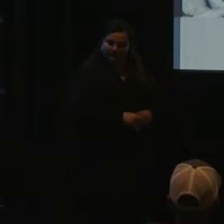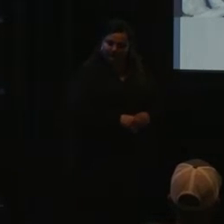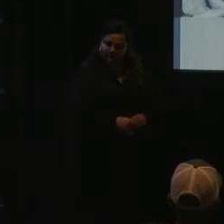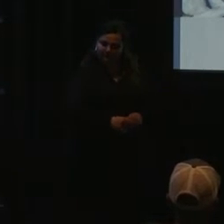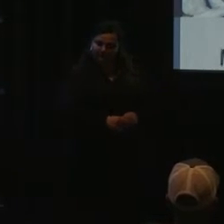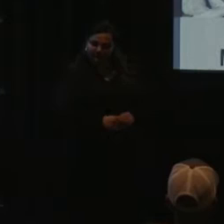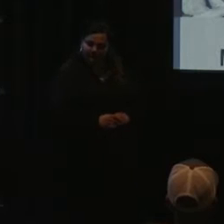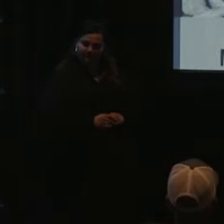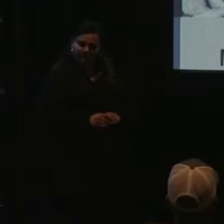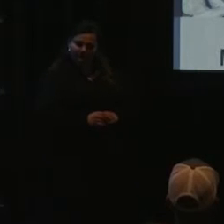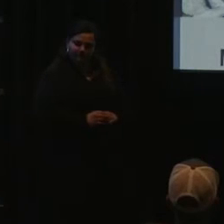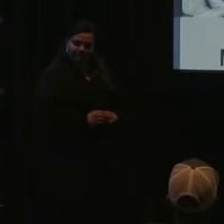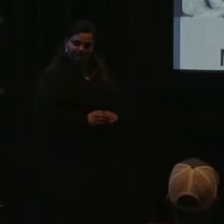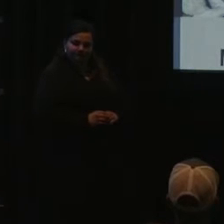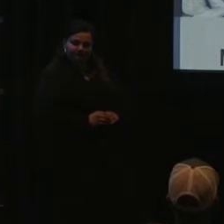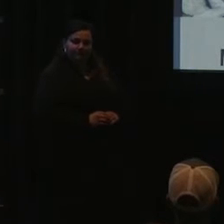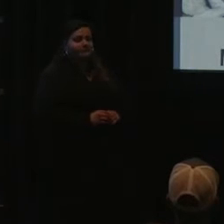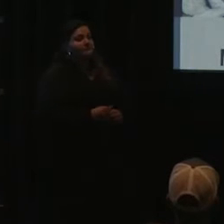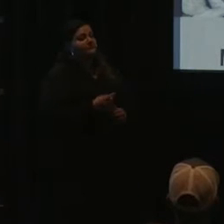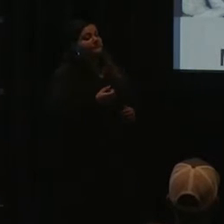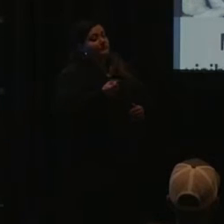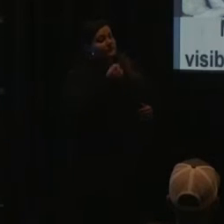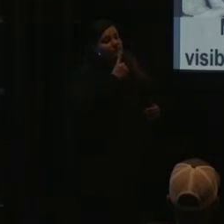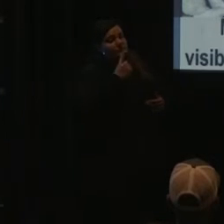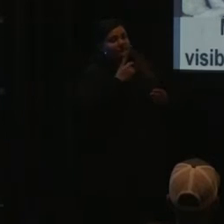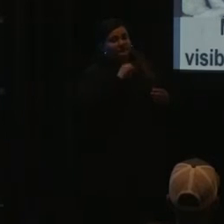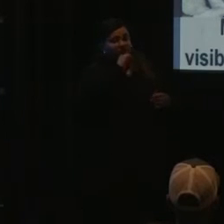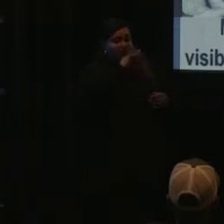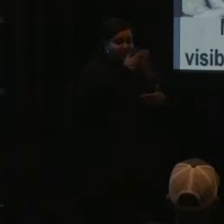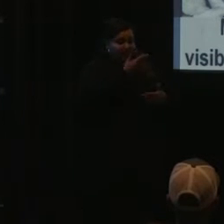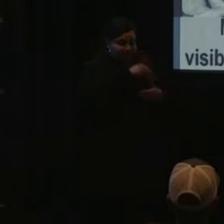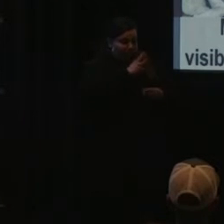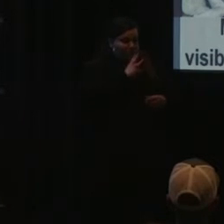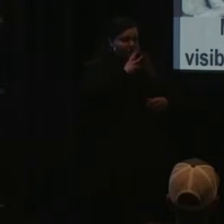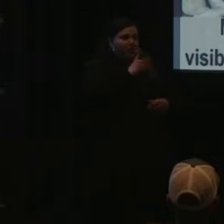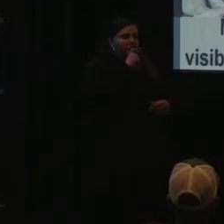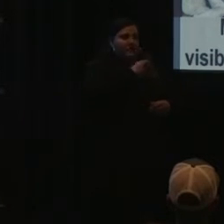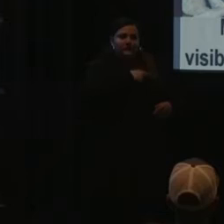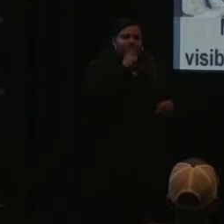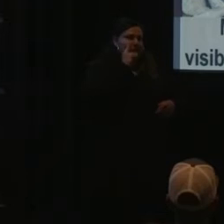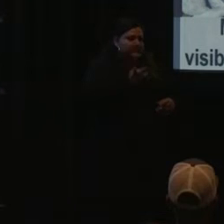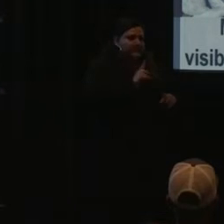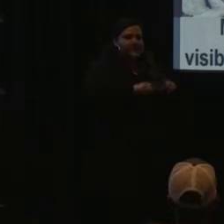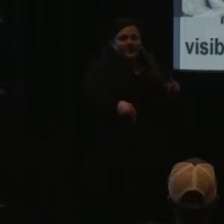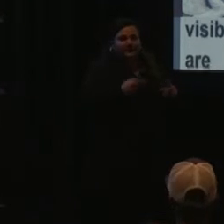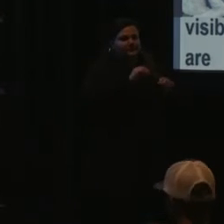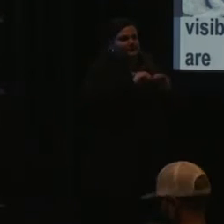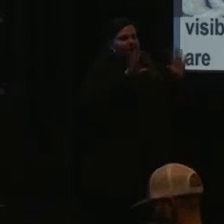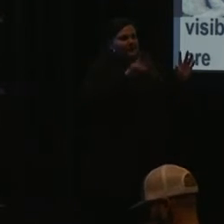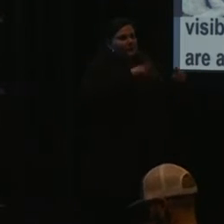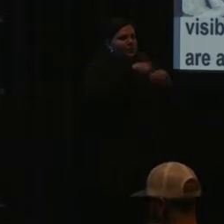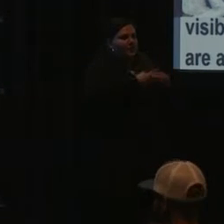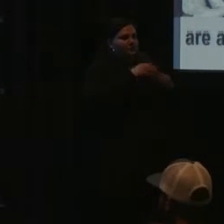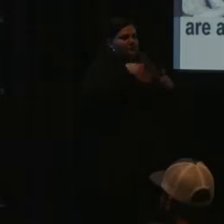Many of the pollutants in our stormwater are not visible, but their impacts on the aquatic life are apparent.